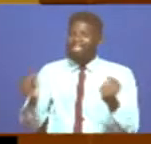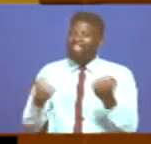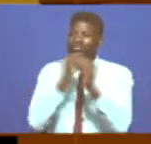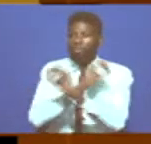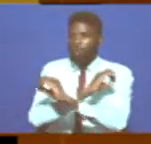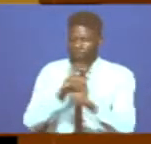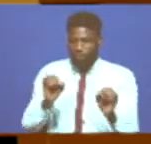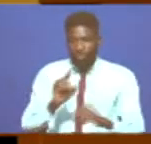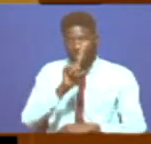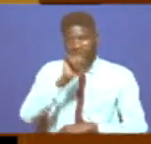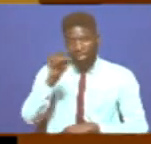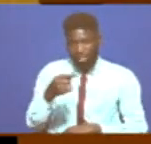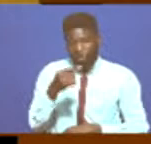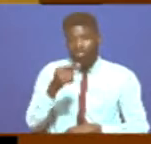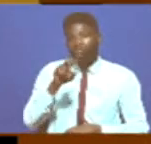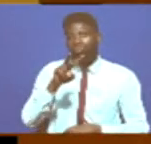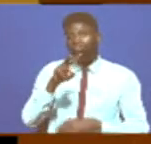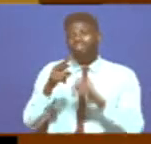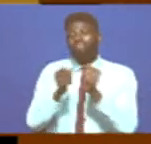1,217 fair, and only